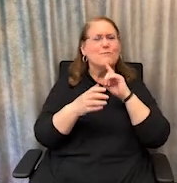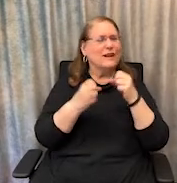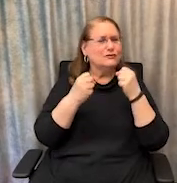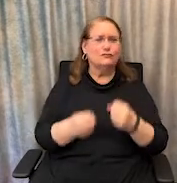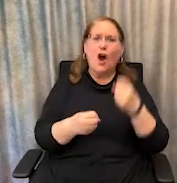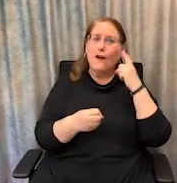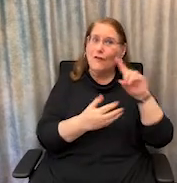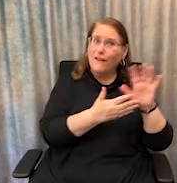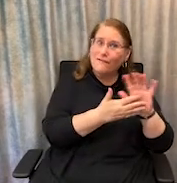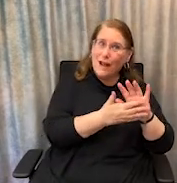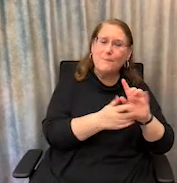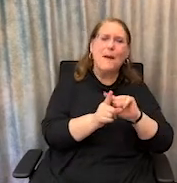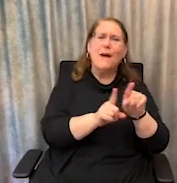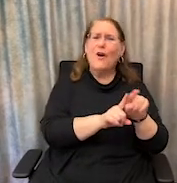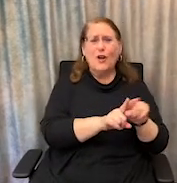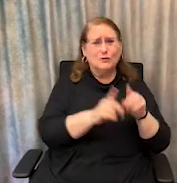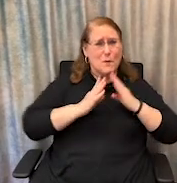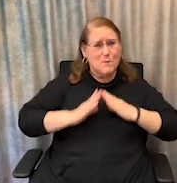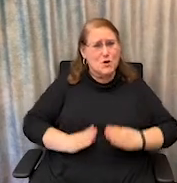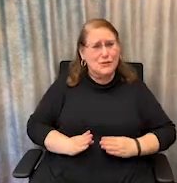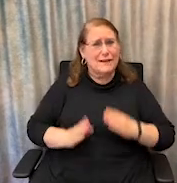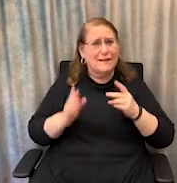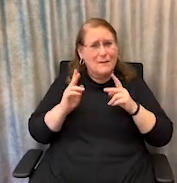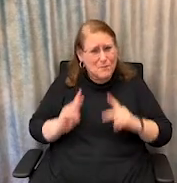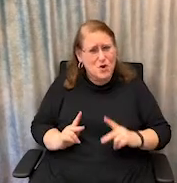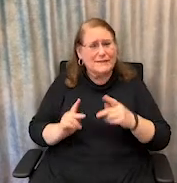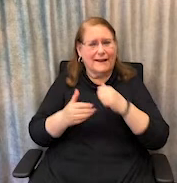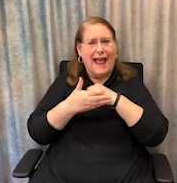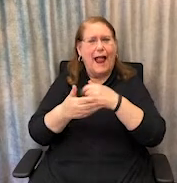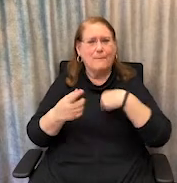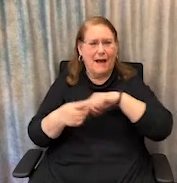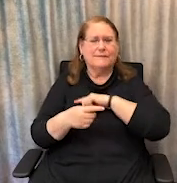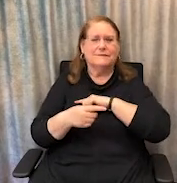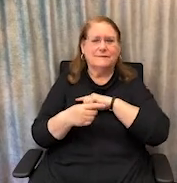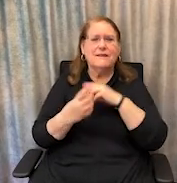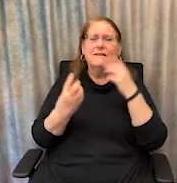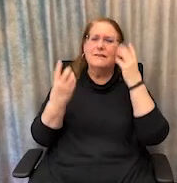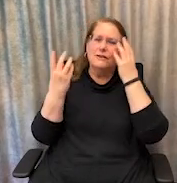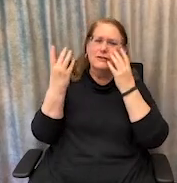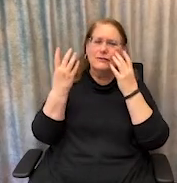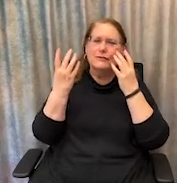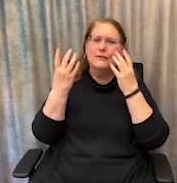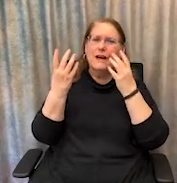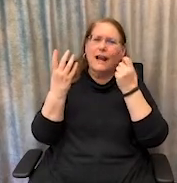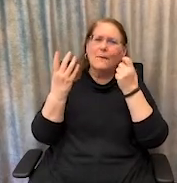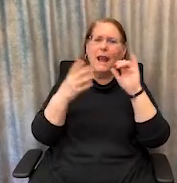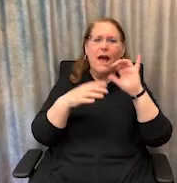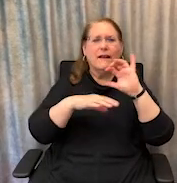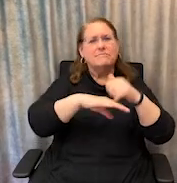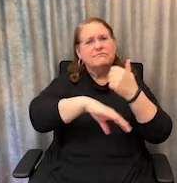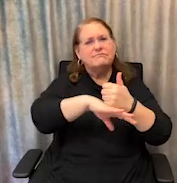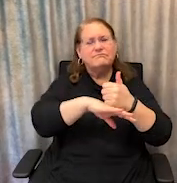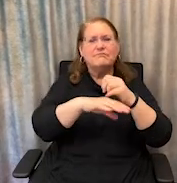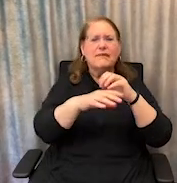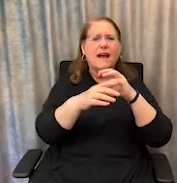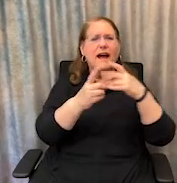crucial for the film, but also very important to us. And it helped us to create an atmosphere that